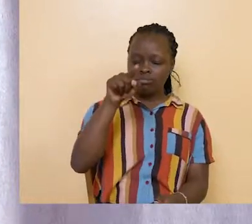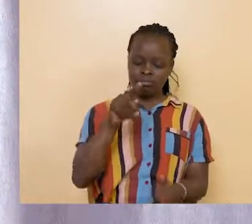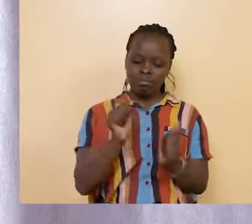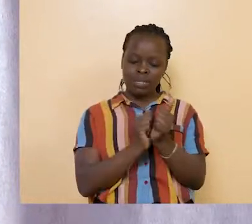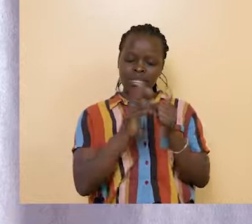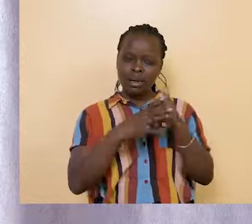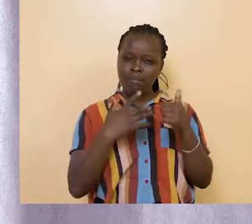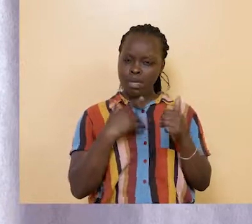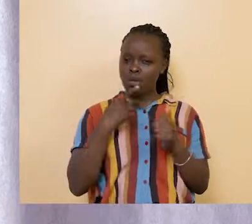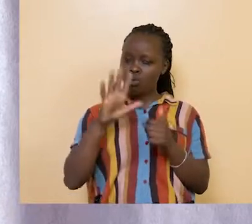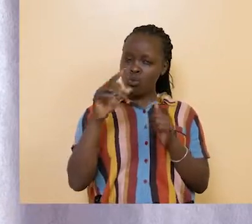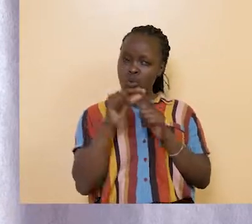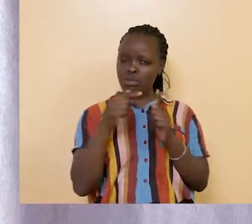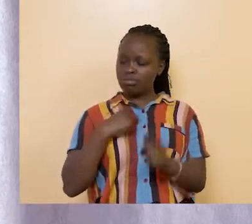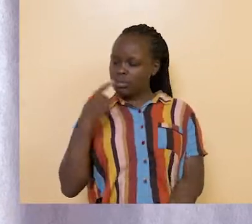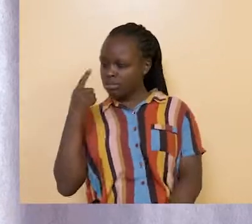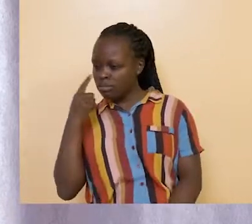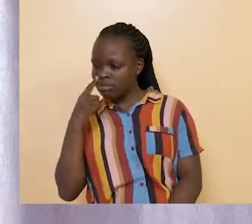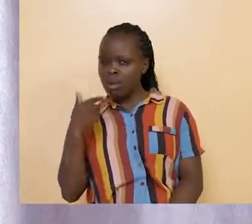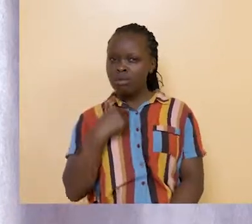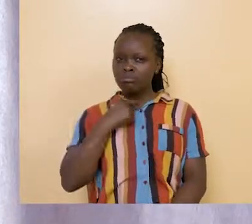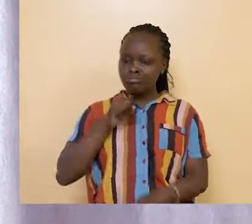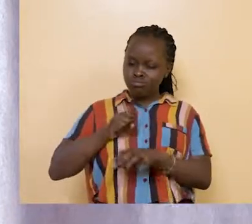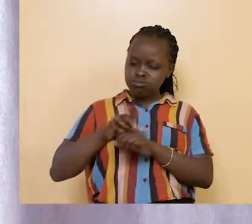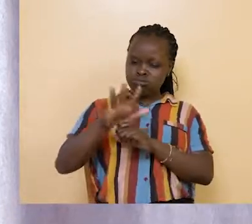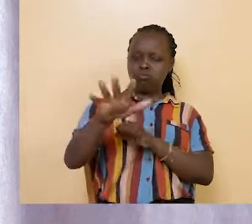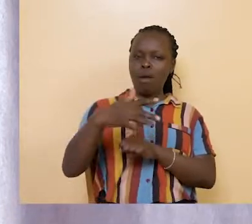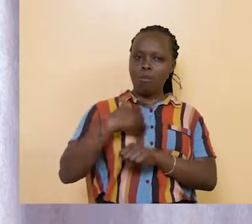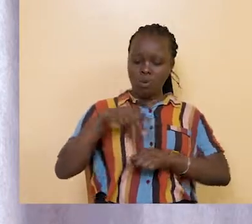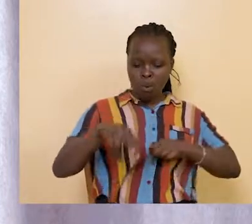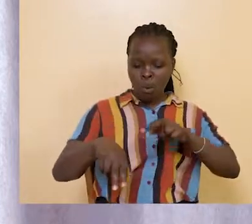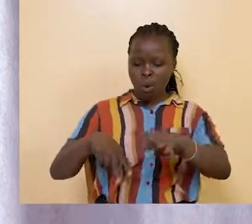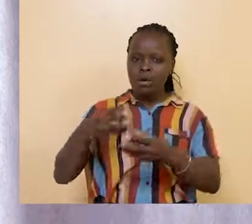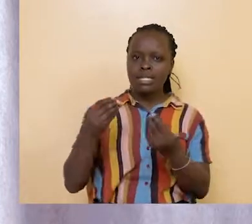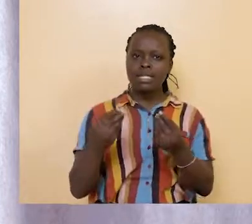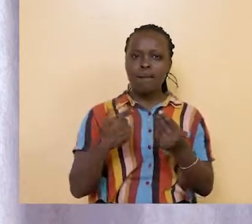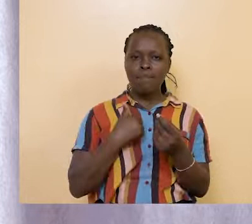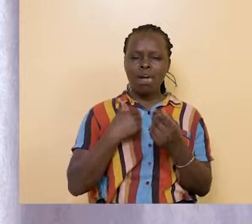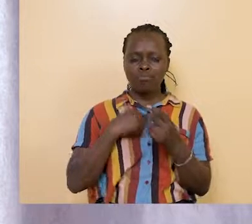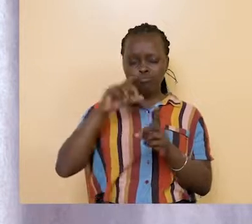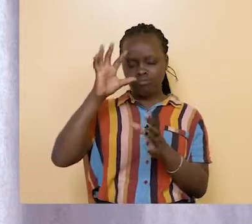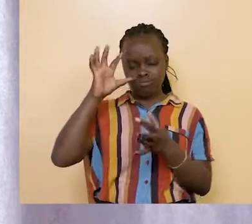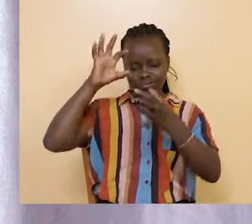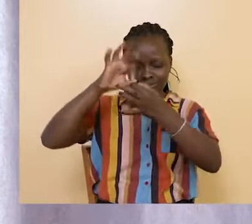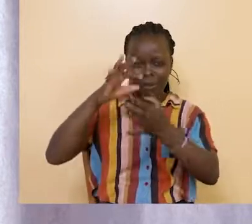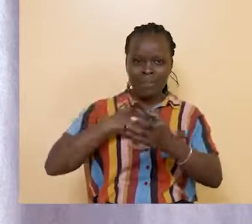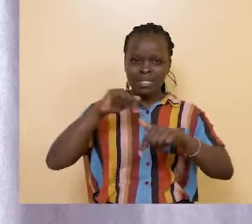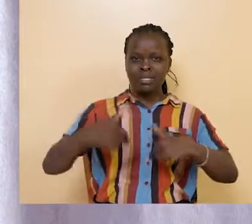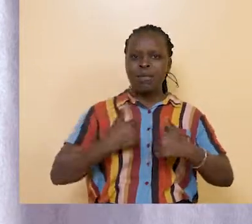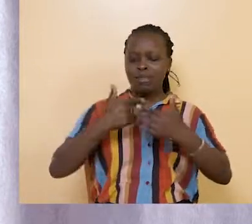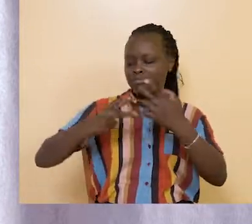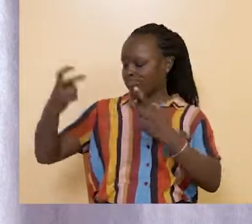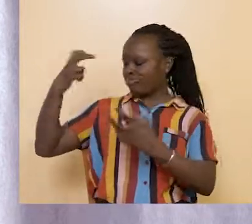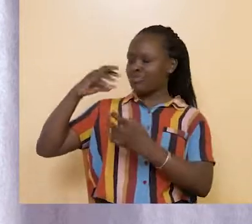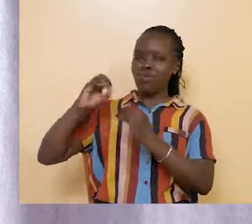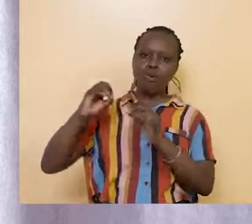words, I can see where I'm going. They throw a beam of light on my dark path. I have committed myself and I will never turn